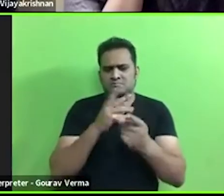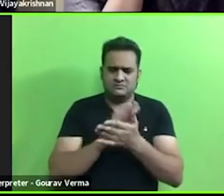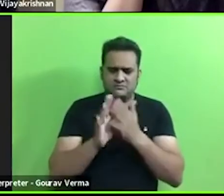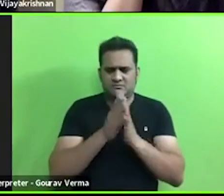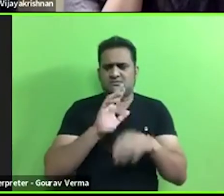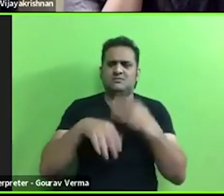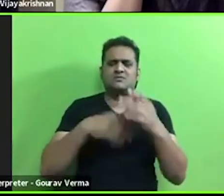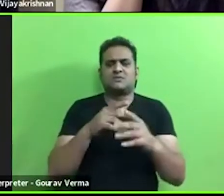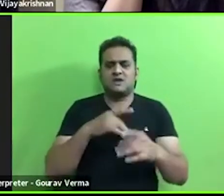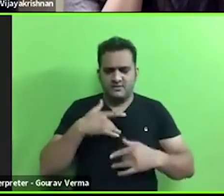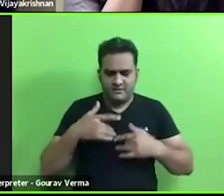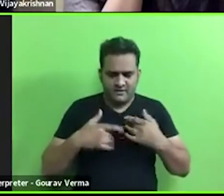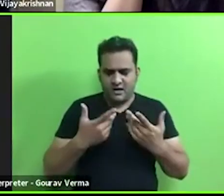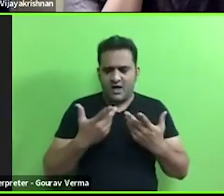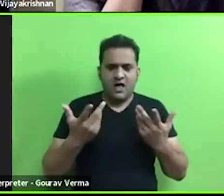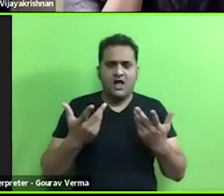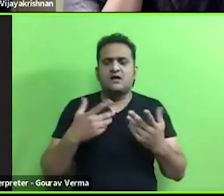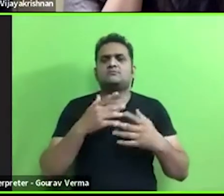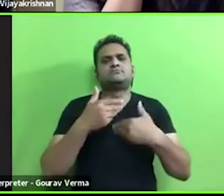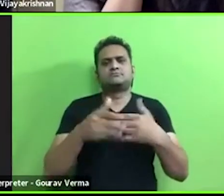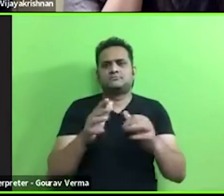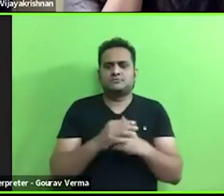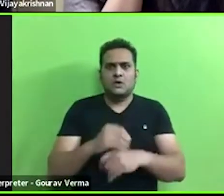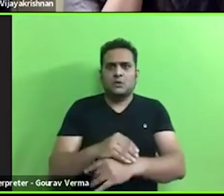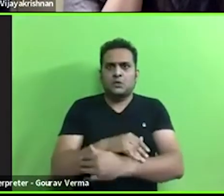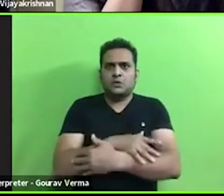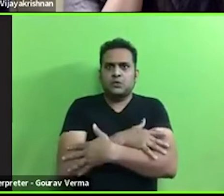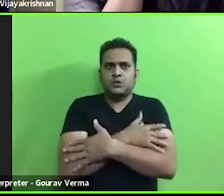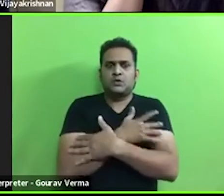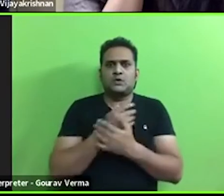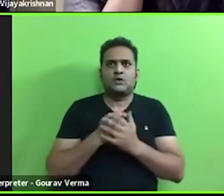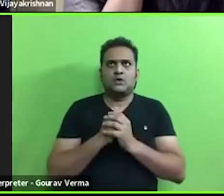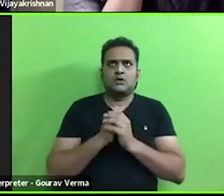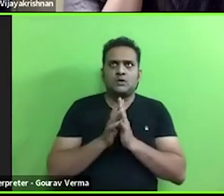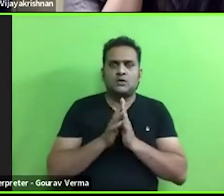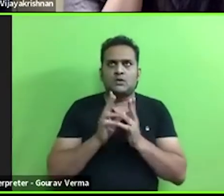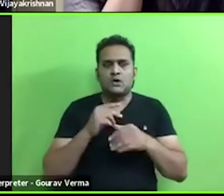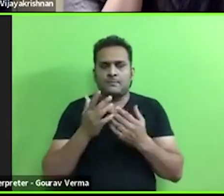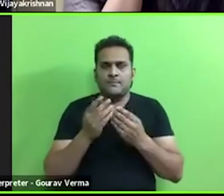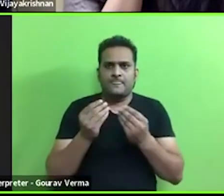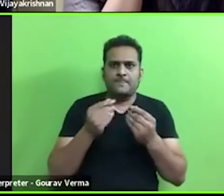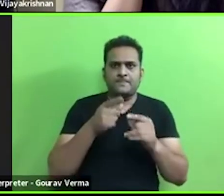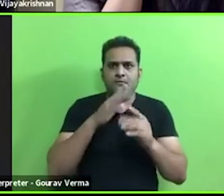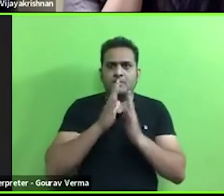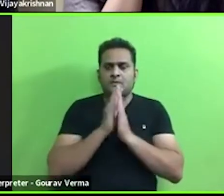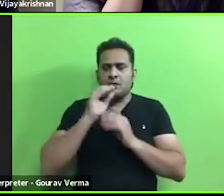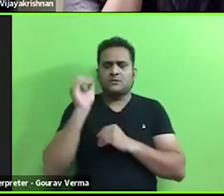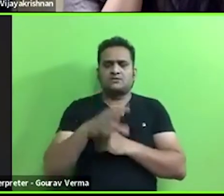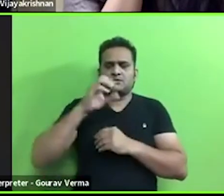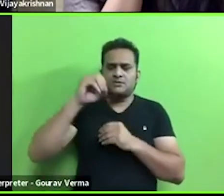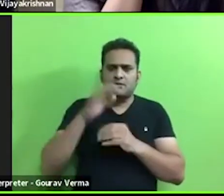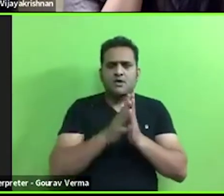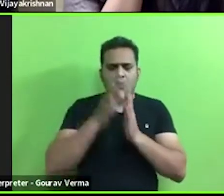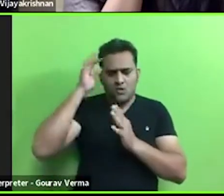let our emotions play. We let our goosebumps decide how are we going to react to a certain mantra or certain reciting of